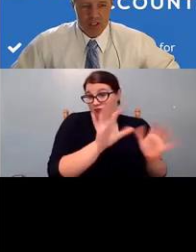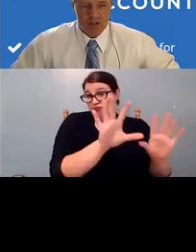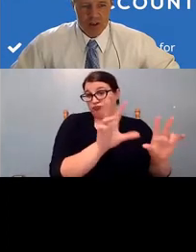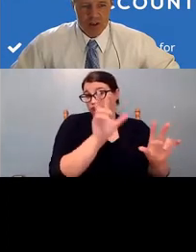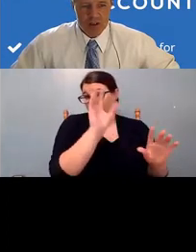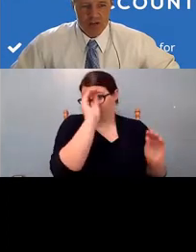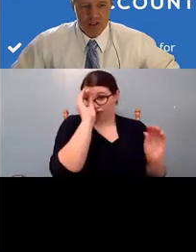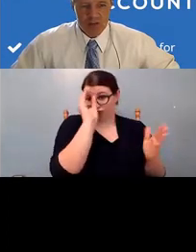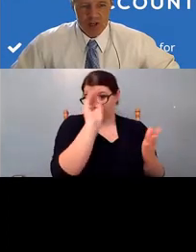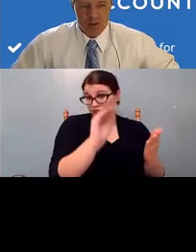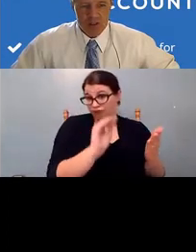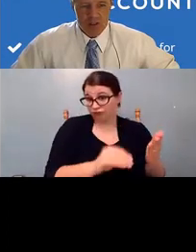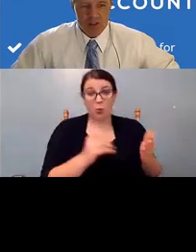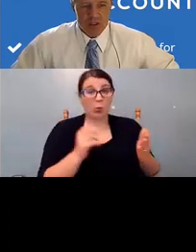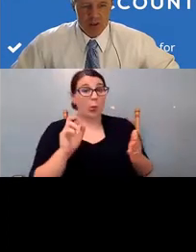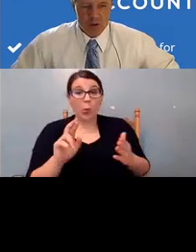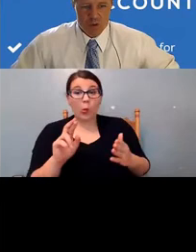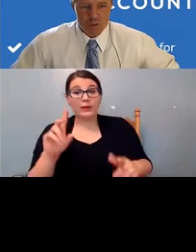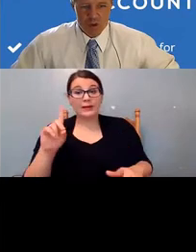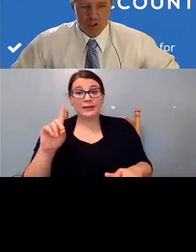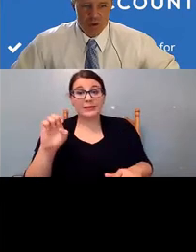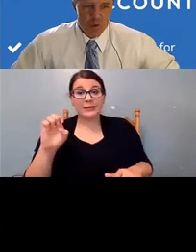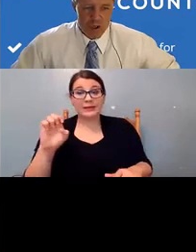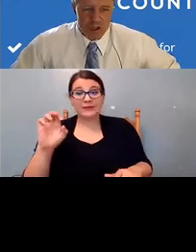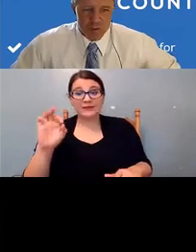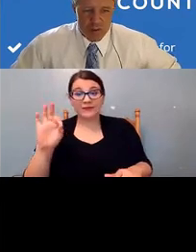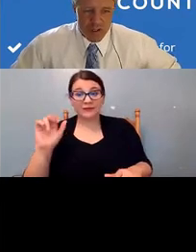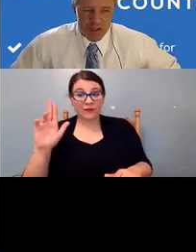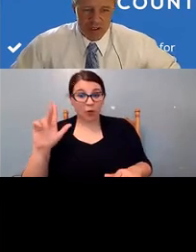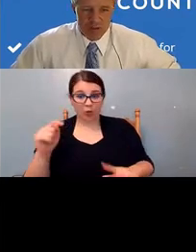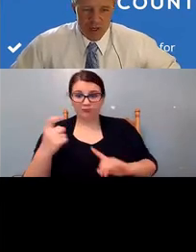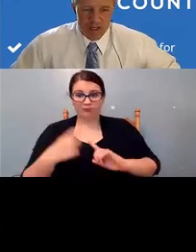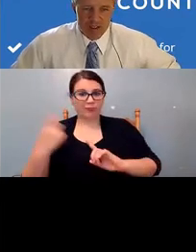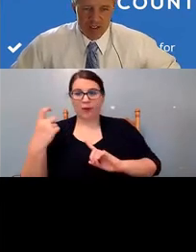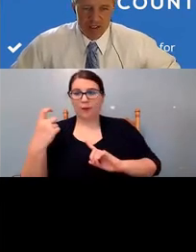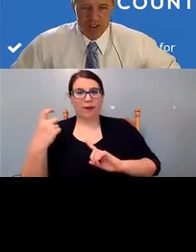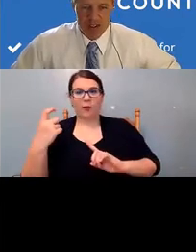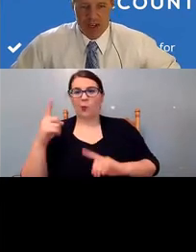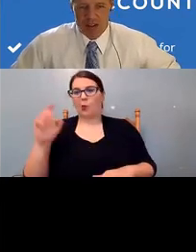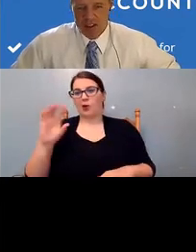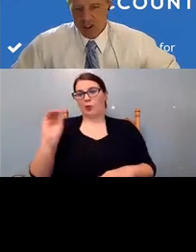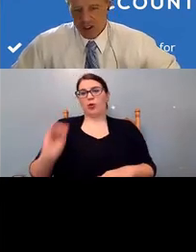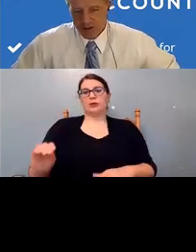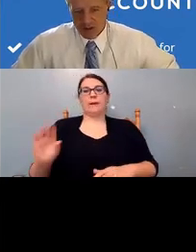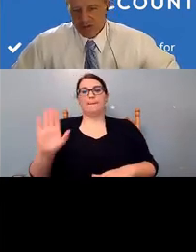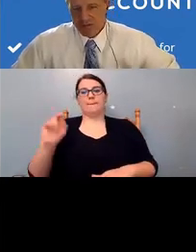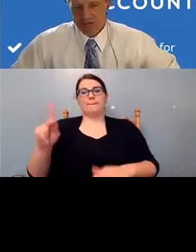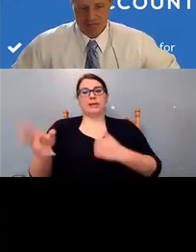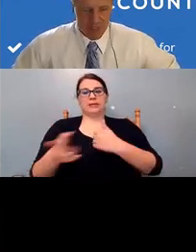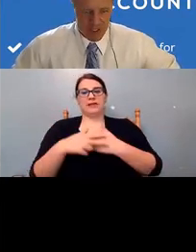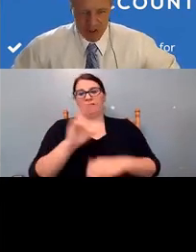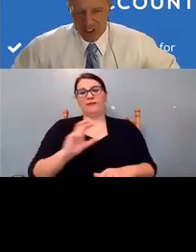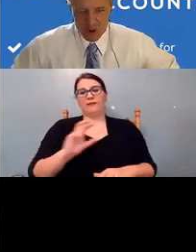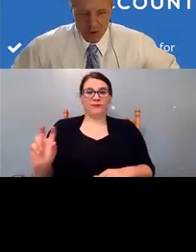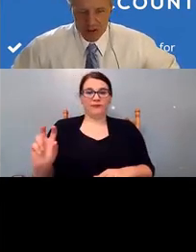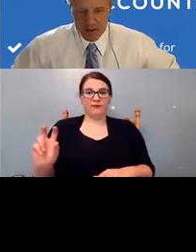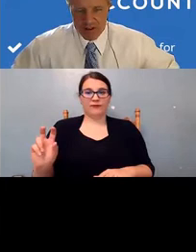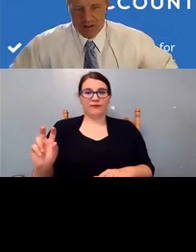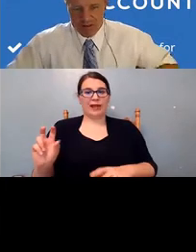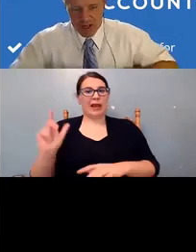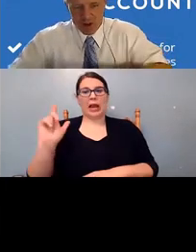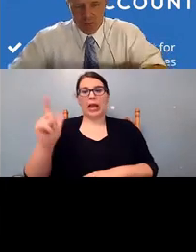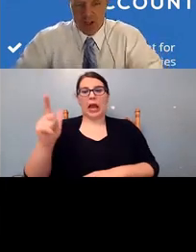our default investment option, which will put you 100% into the bank safe, and then you can, you know, deal